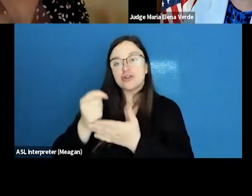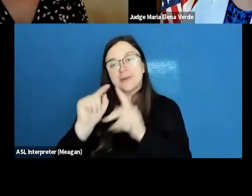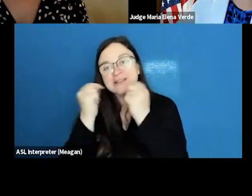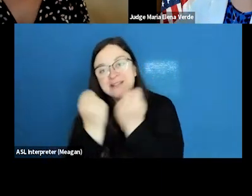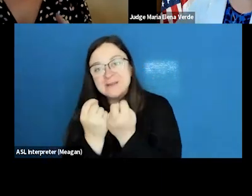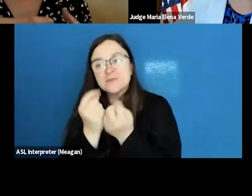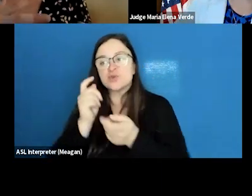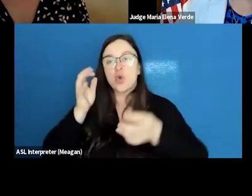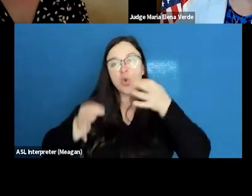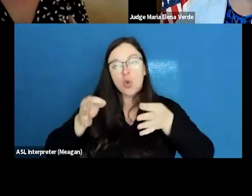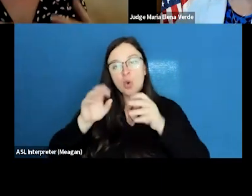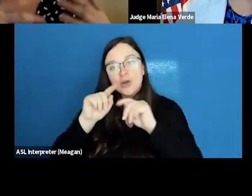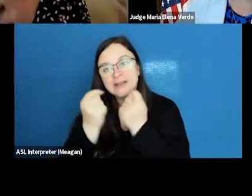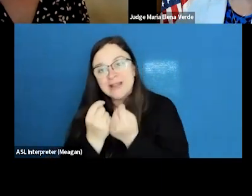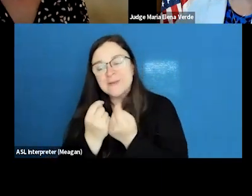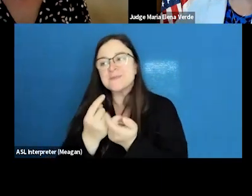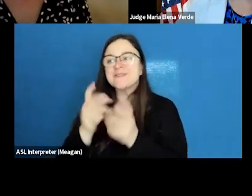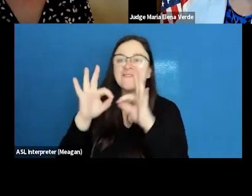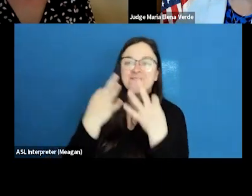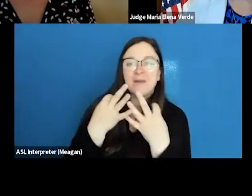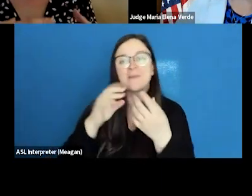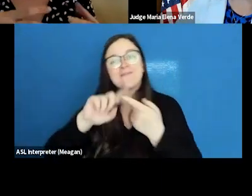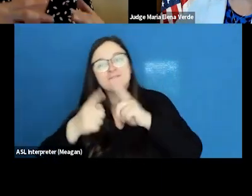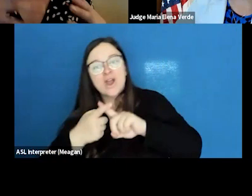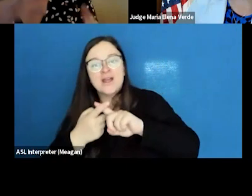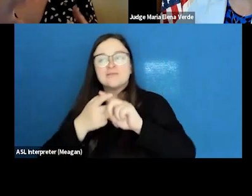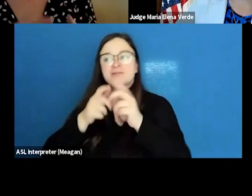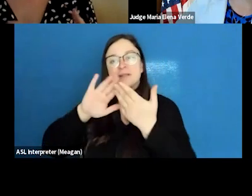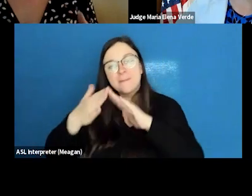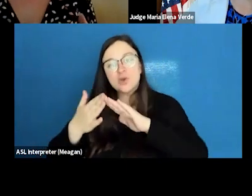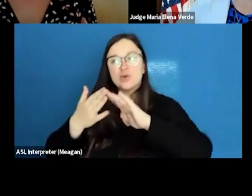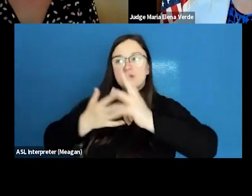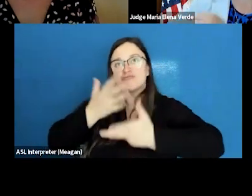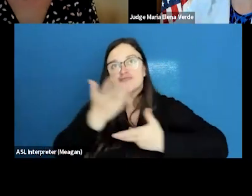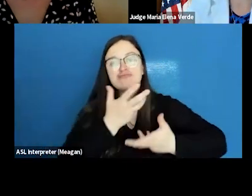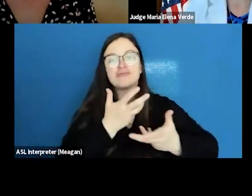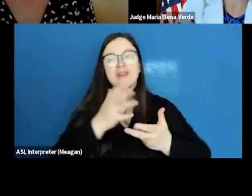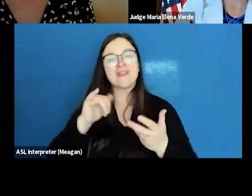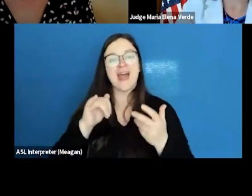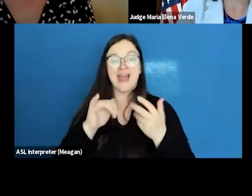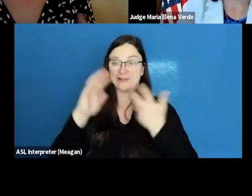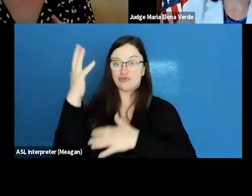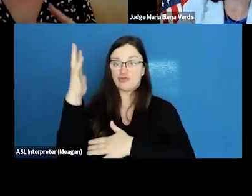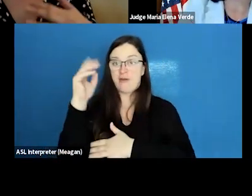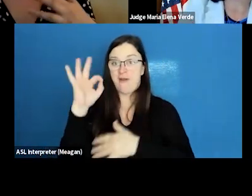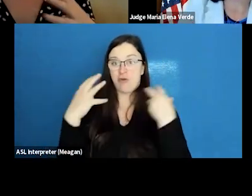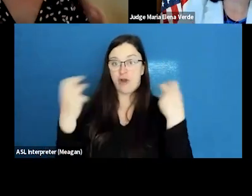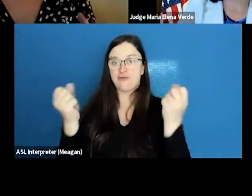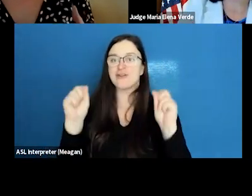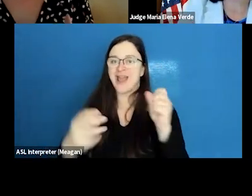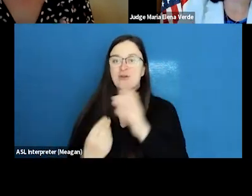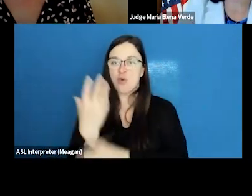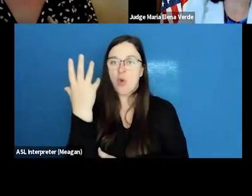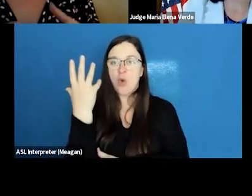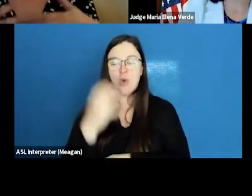good family support, friends, community engagement, that tree of recovery is able to grow. And when that